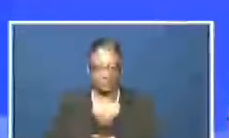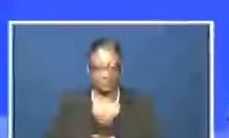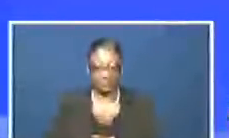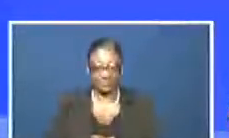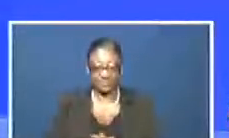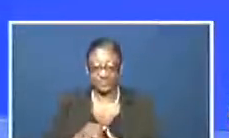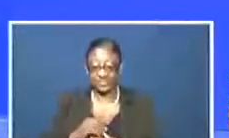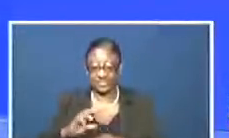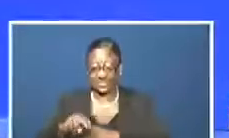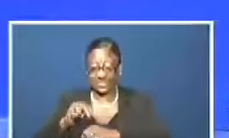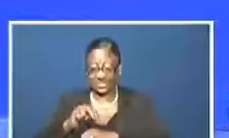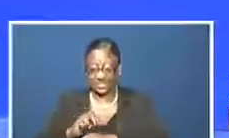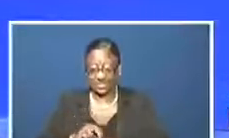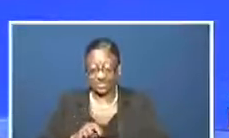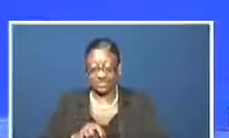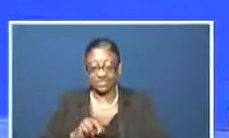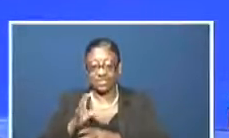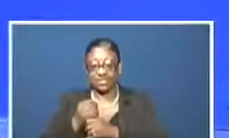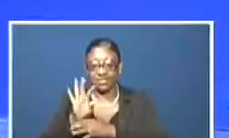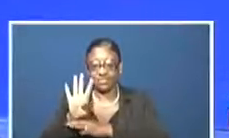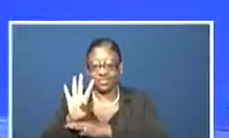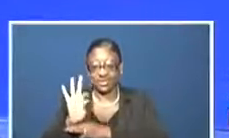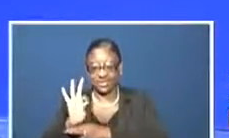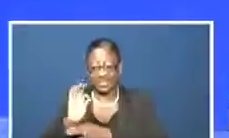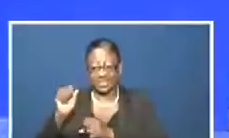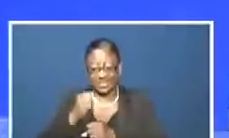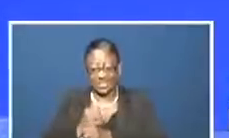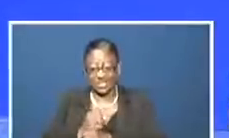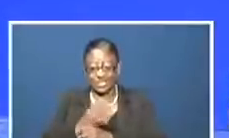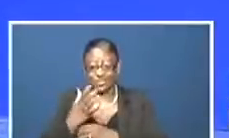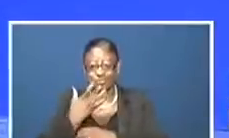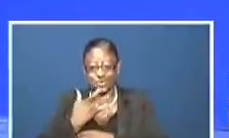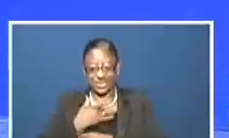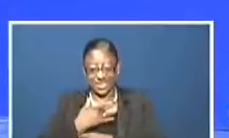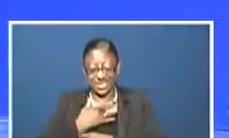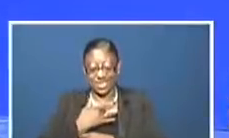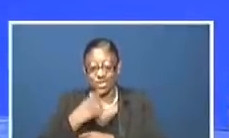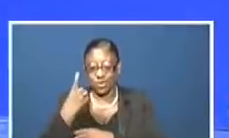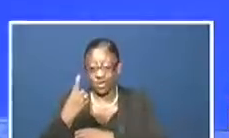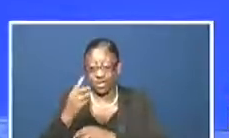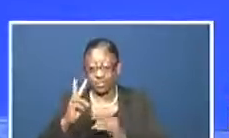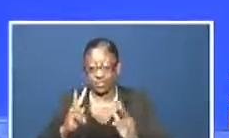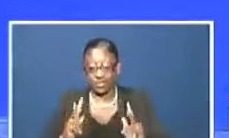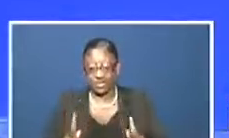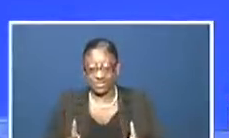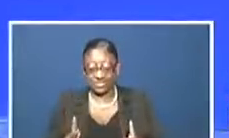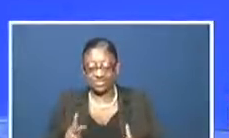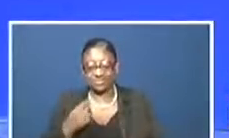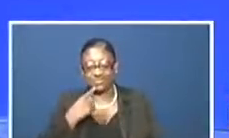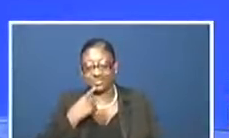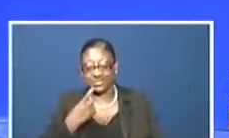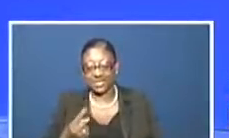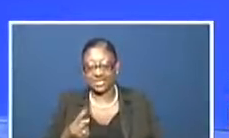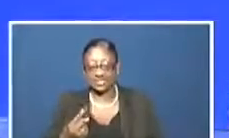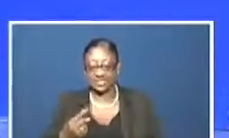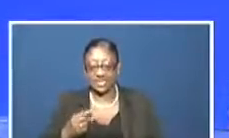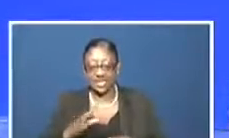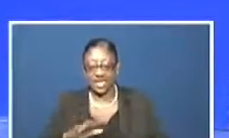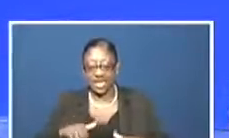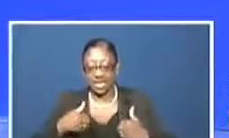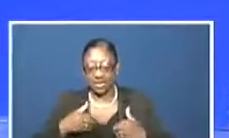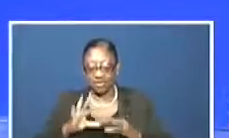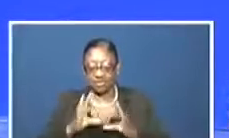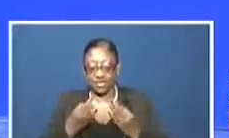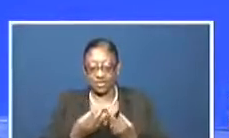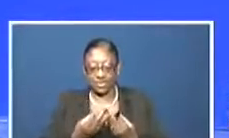As the nation approaches its 49th birthday, wife of the country's champion for independence tells her story of family, growth,